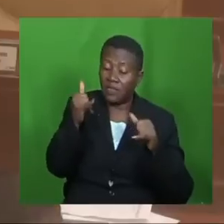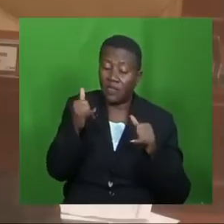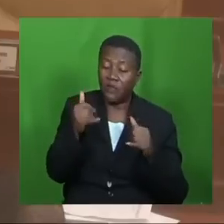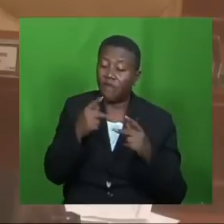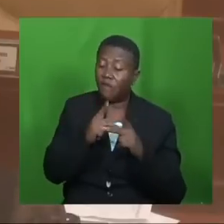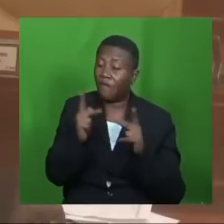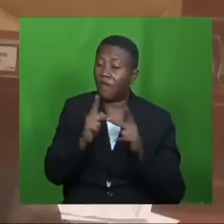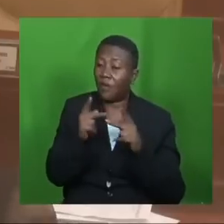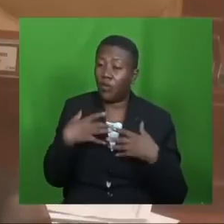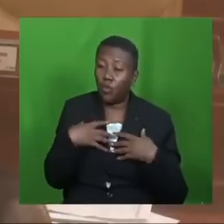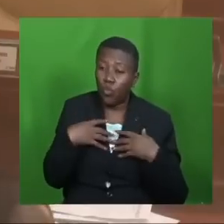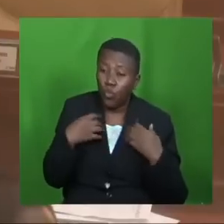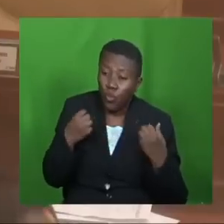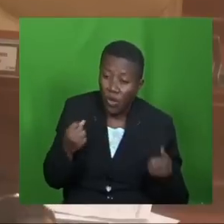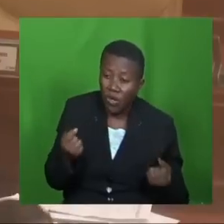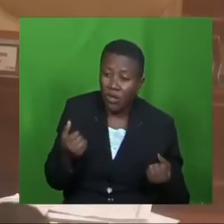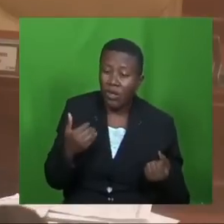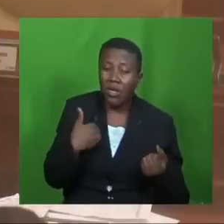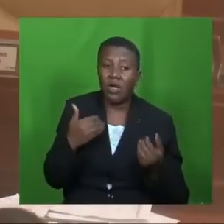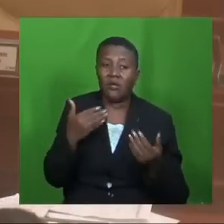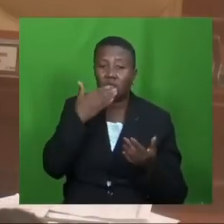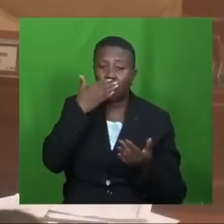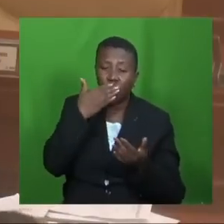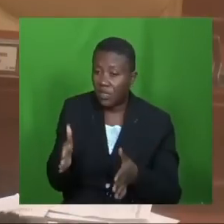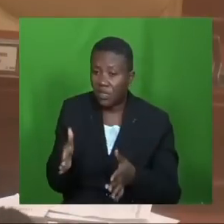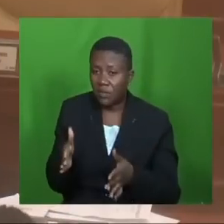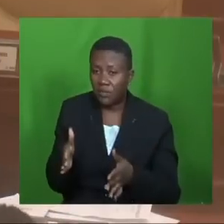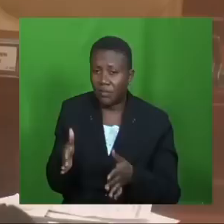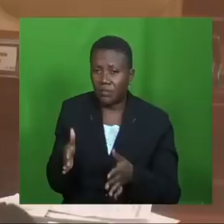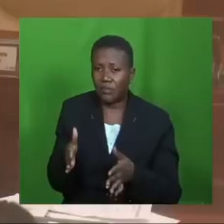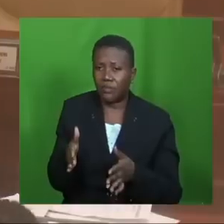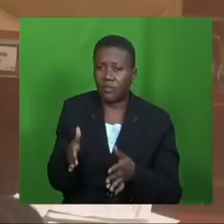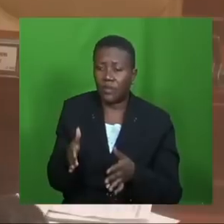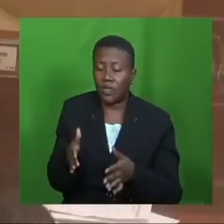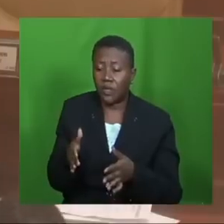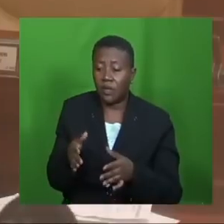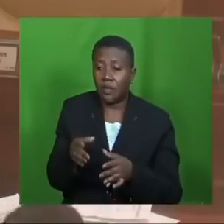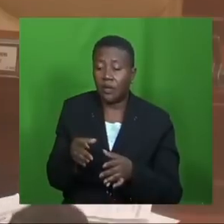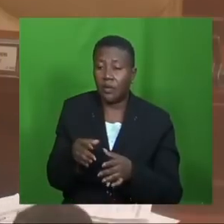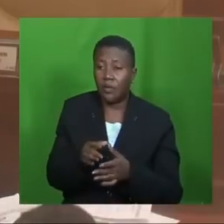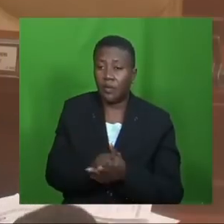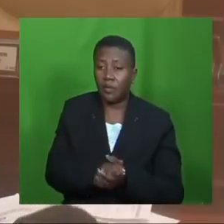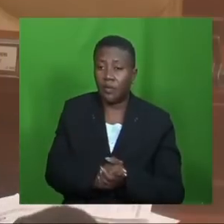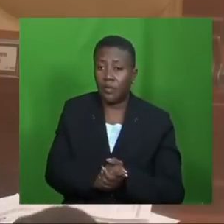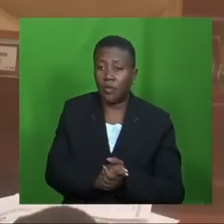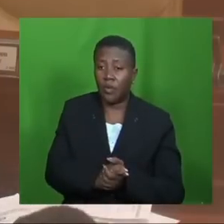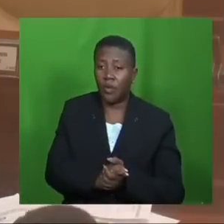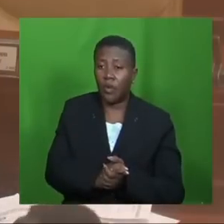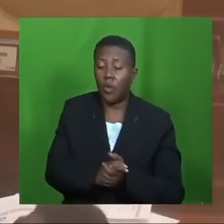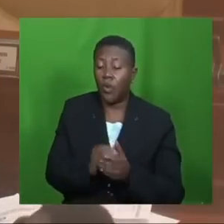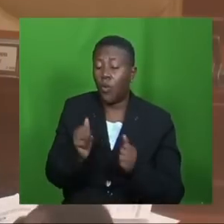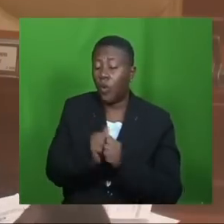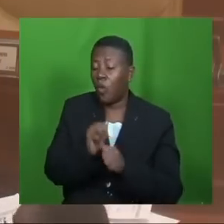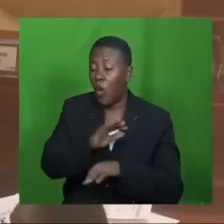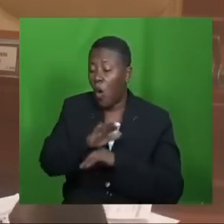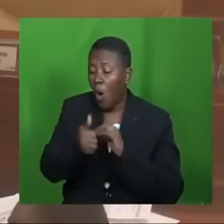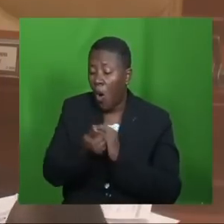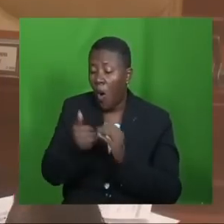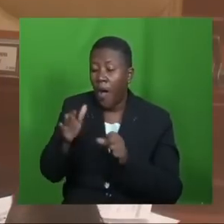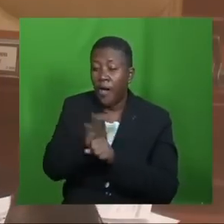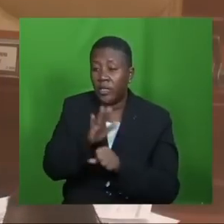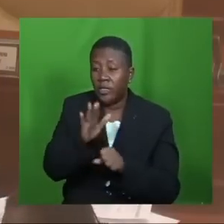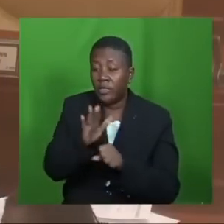very promising players in the team, and I believe that them together with all the adequate resources and